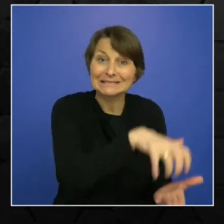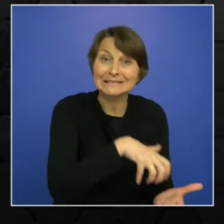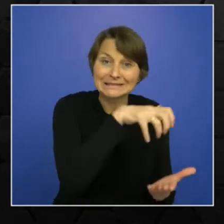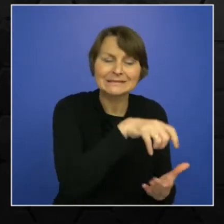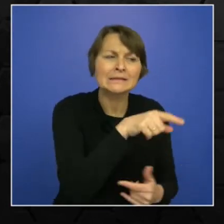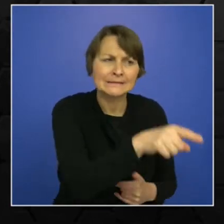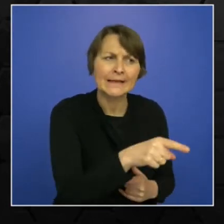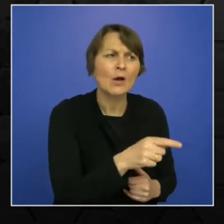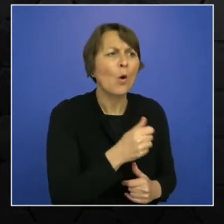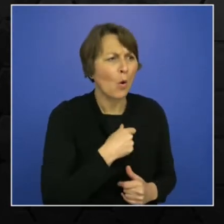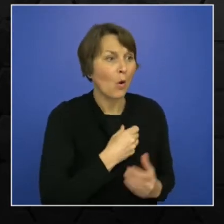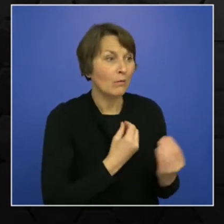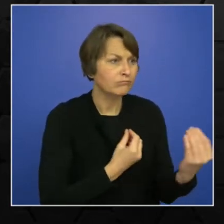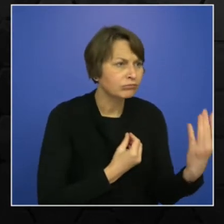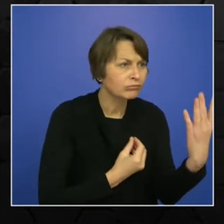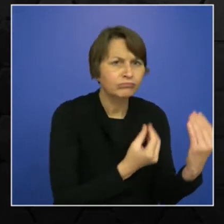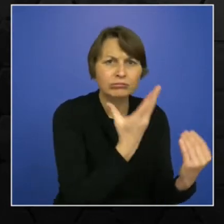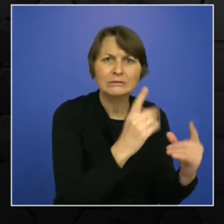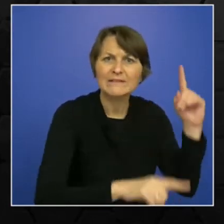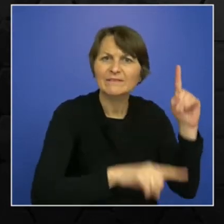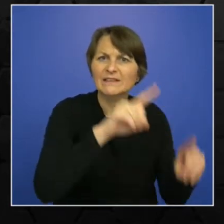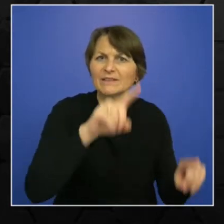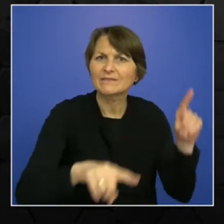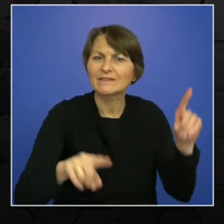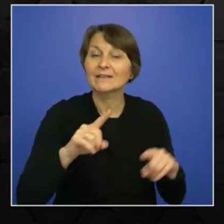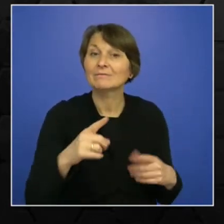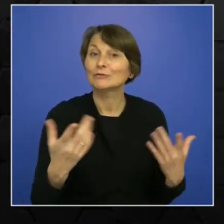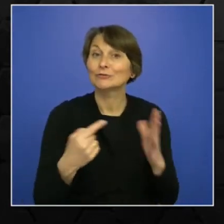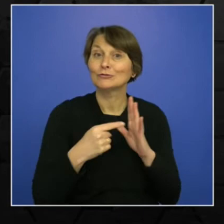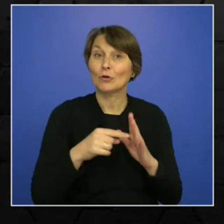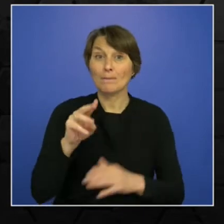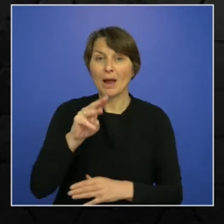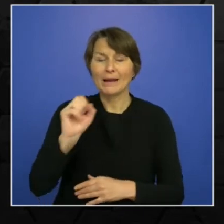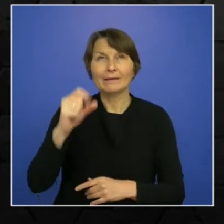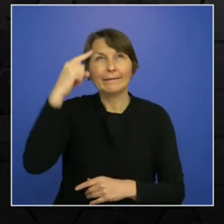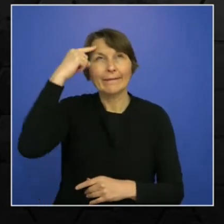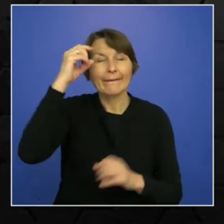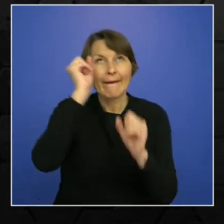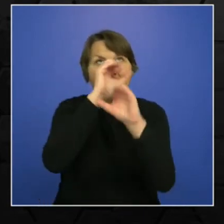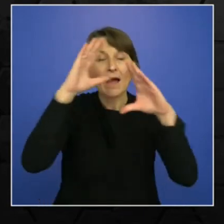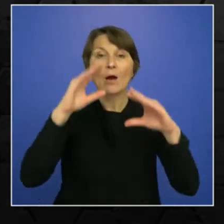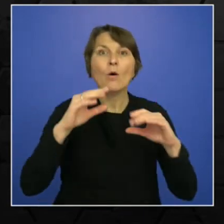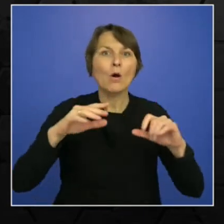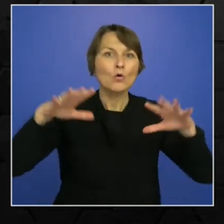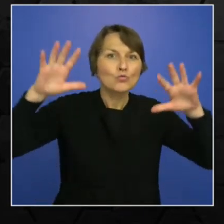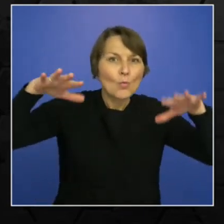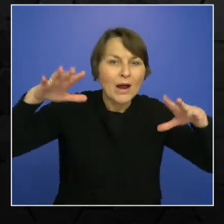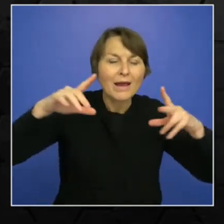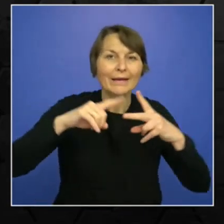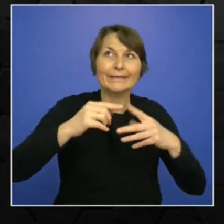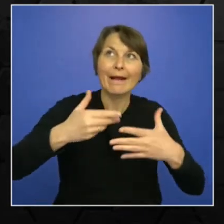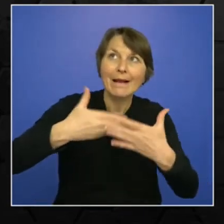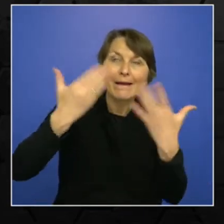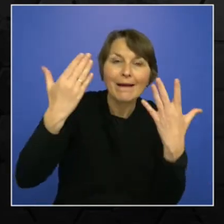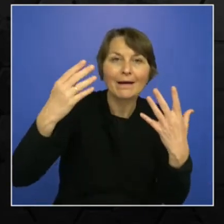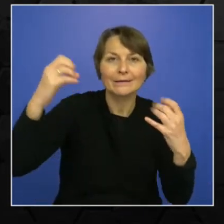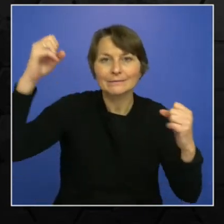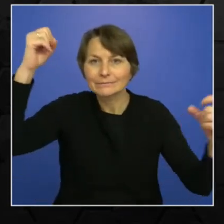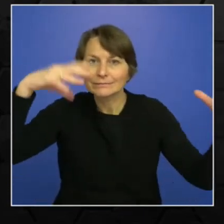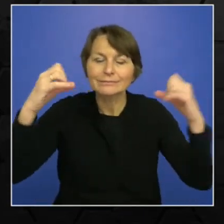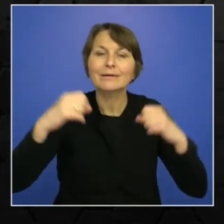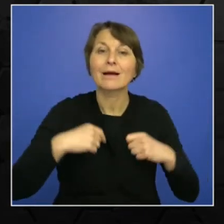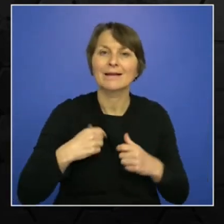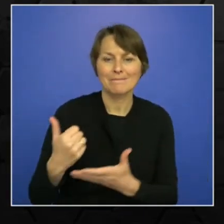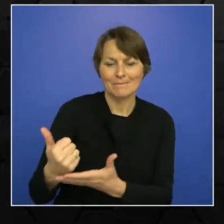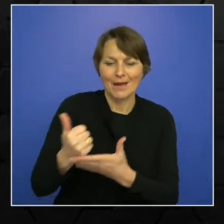local predictions about light, wind, rain. This helps farmers know when to plant, irrigate, and harvest. It's